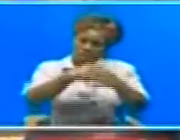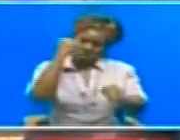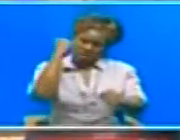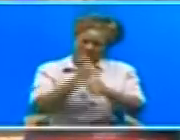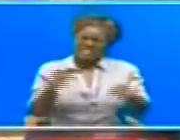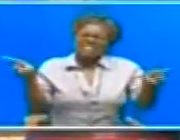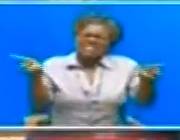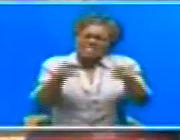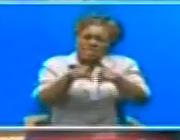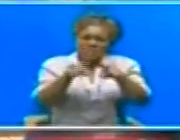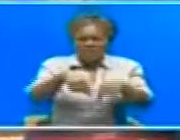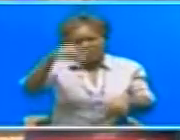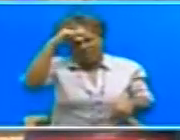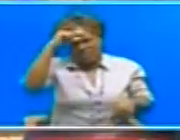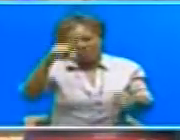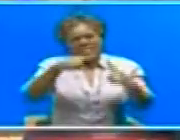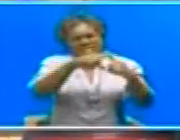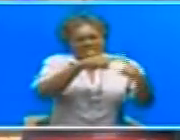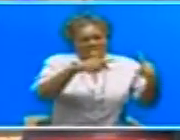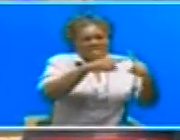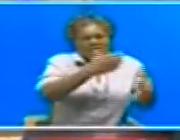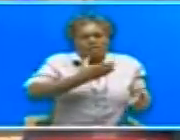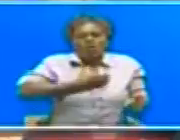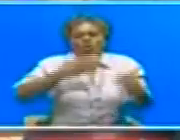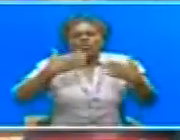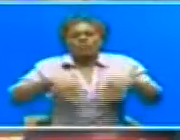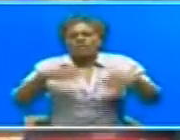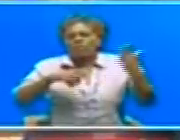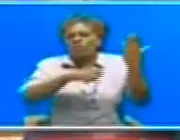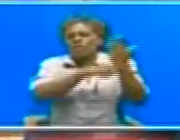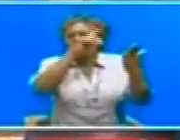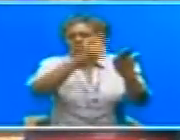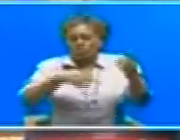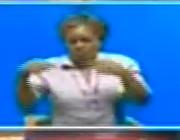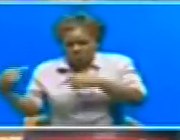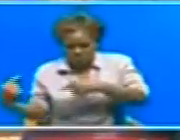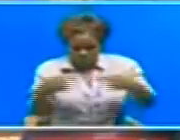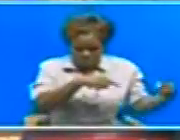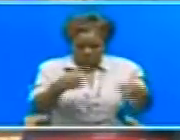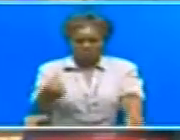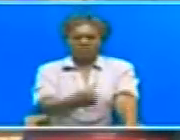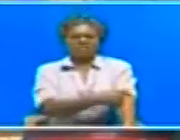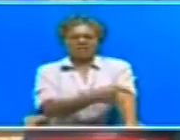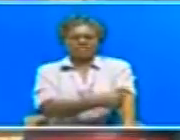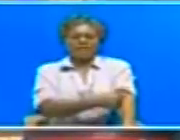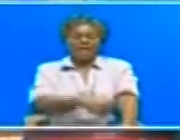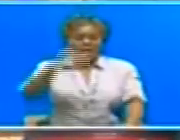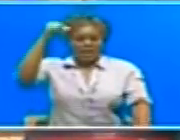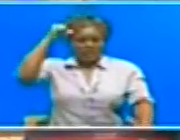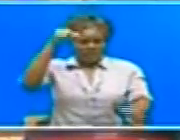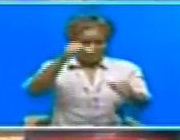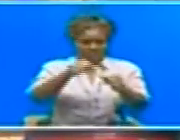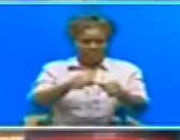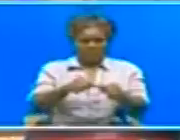is the same government that is killing its own people in the name of fighting drugs. When I remember